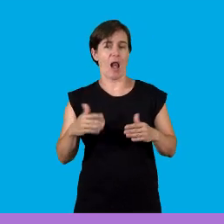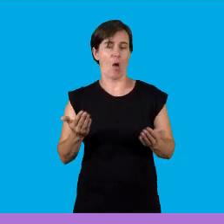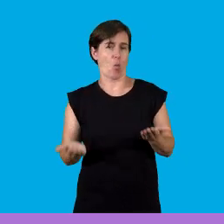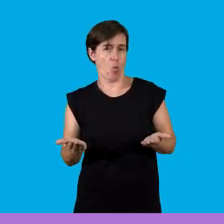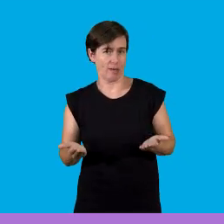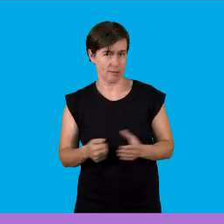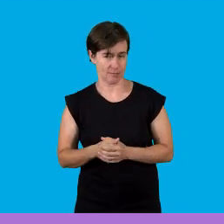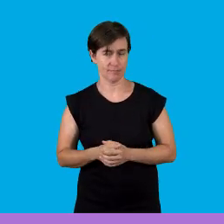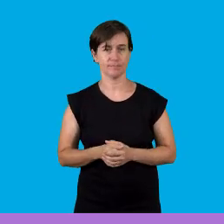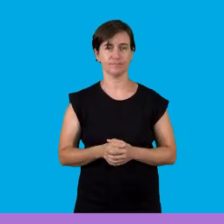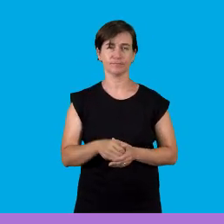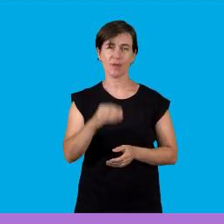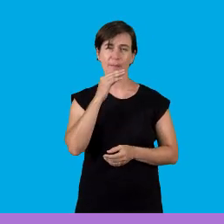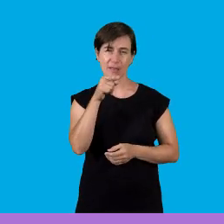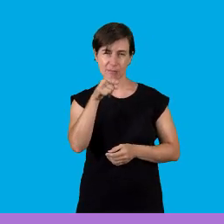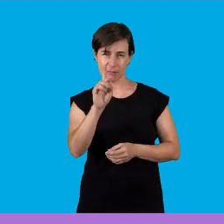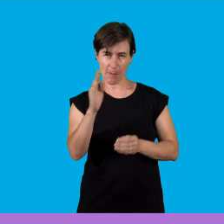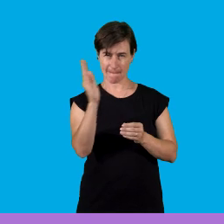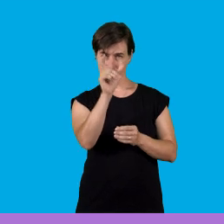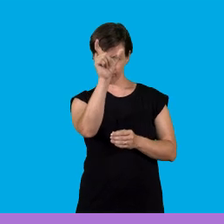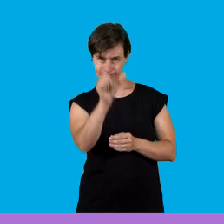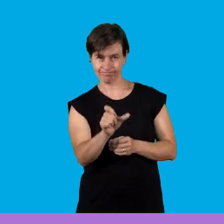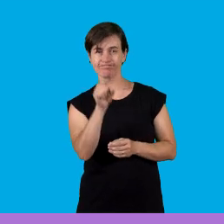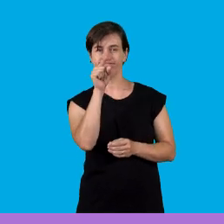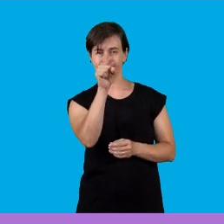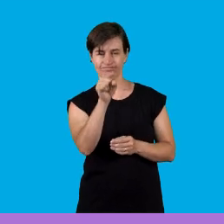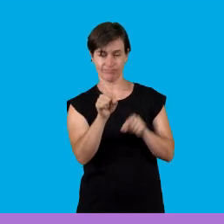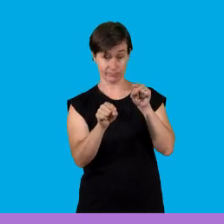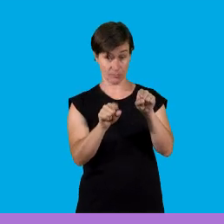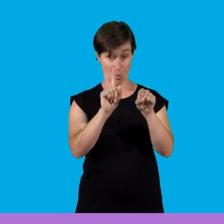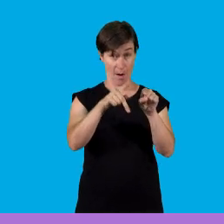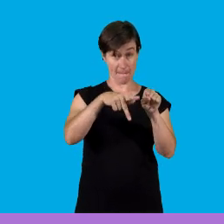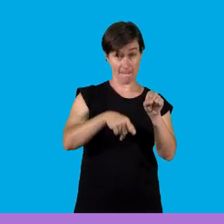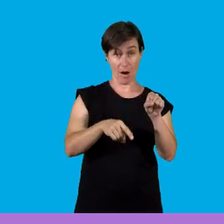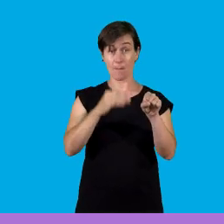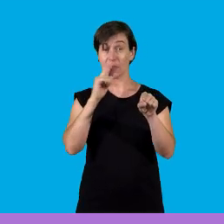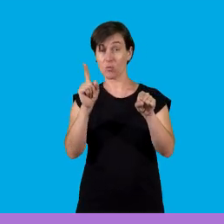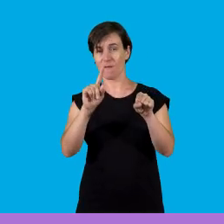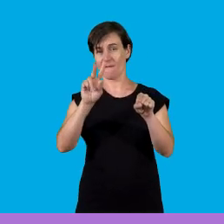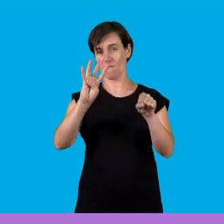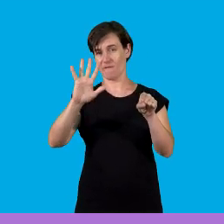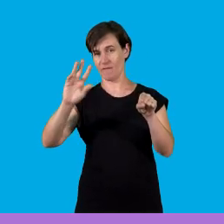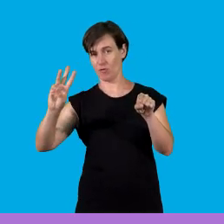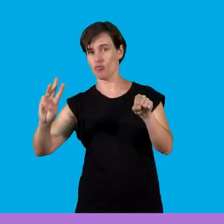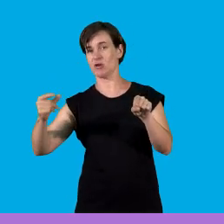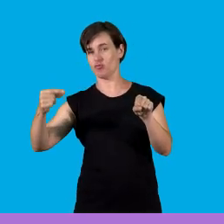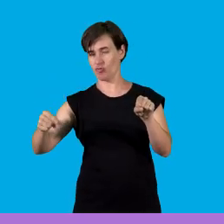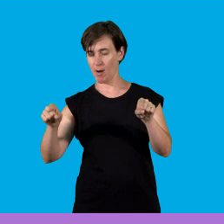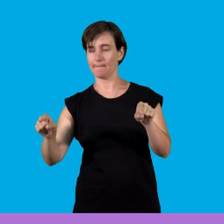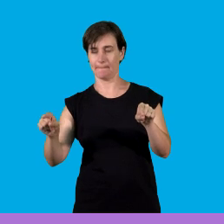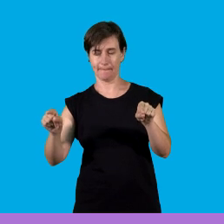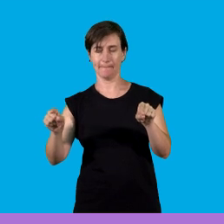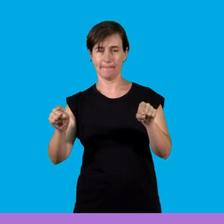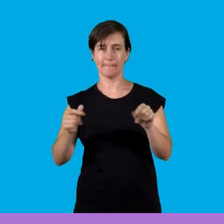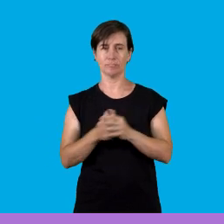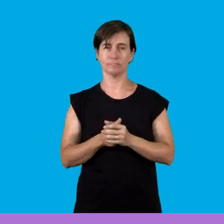this here, right, and that's the 2 I'm referring to. Guys, are you still with me? Okay, so looking